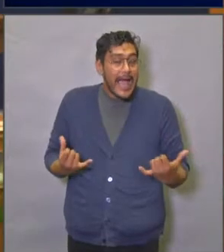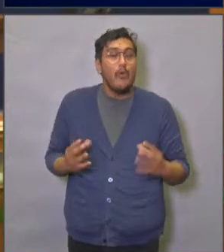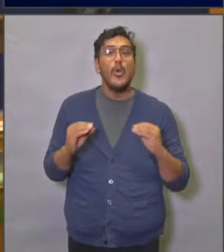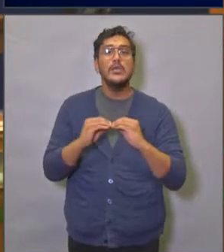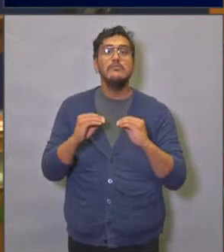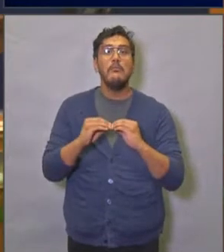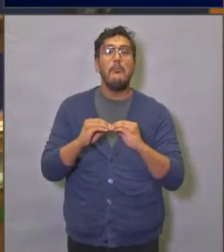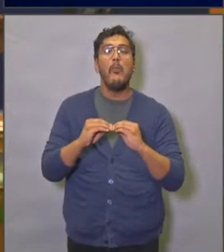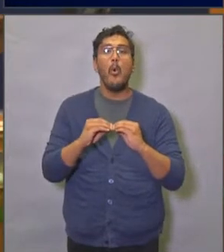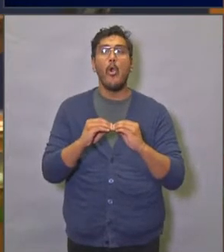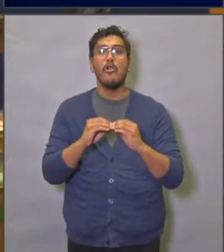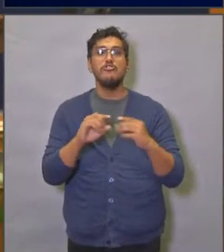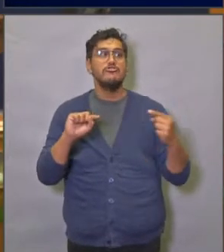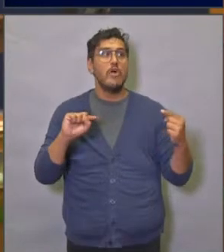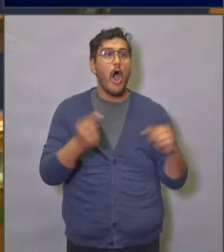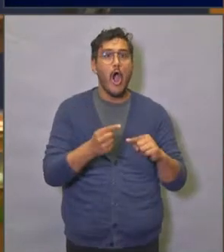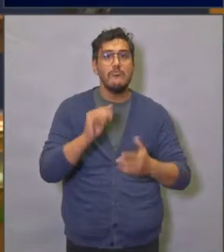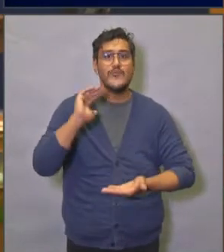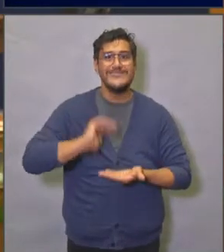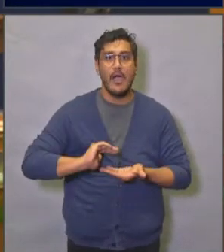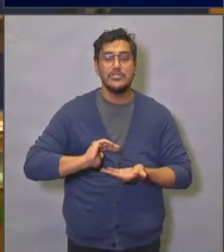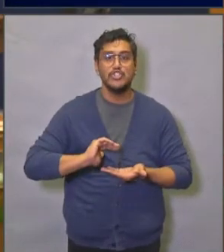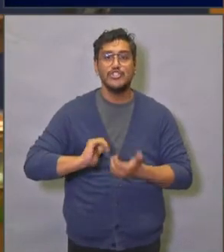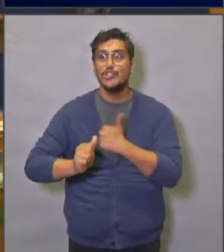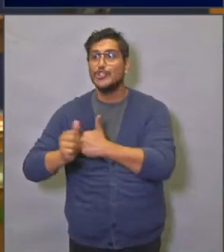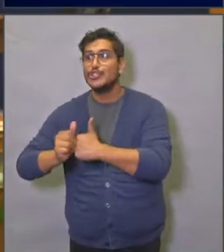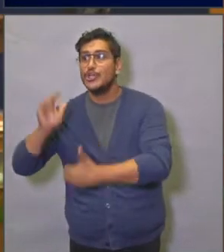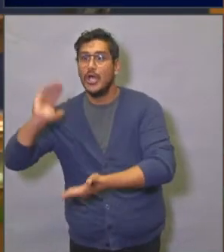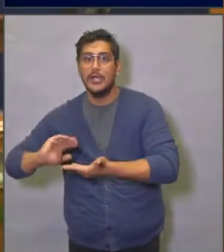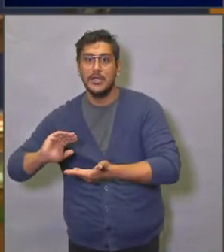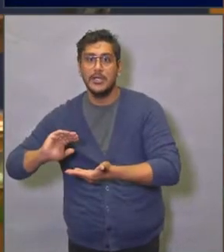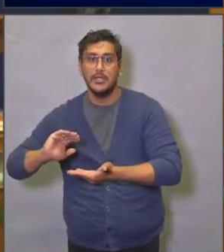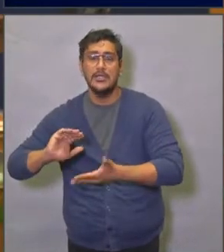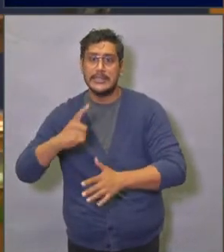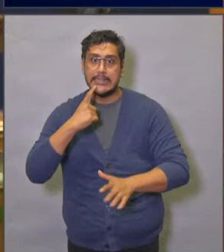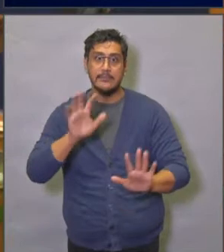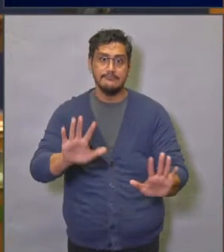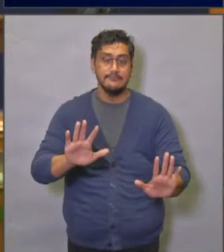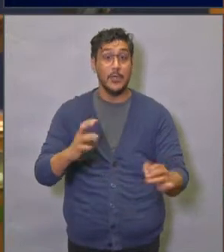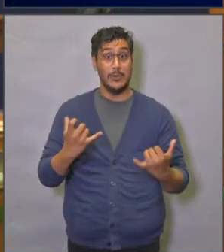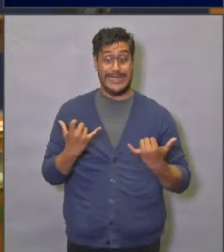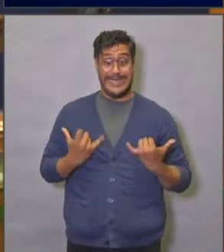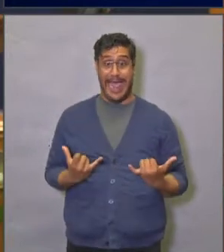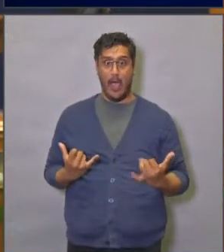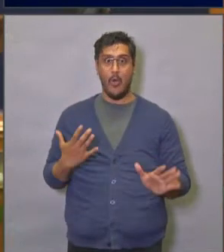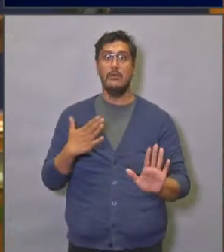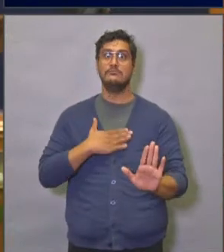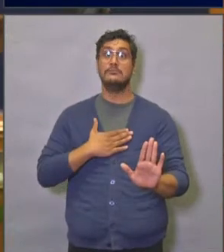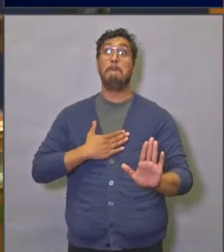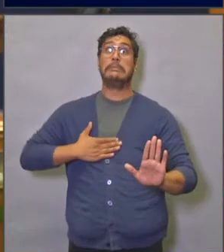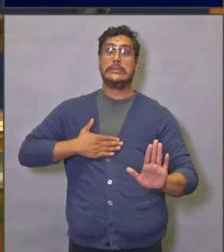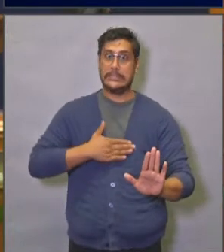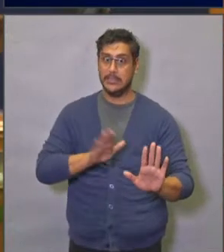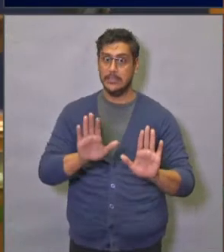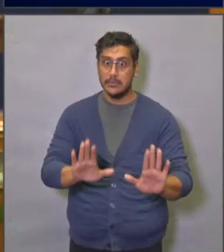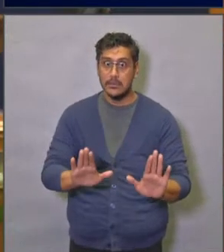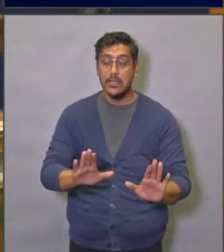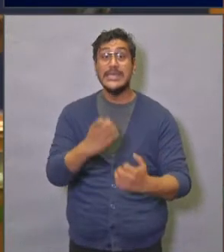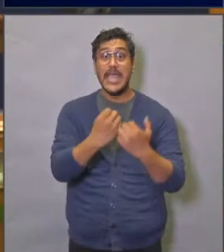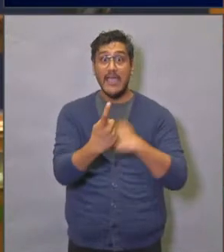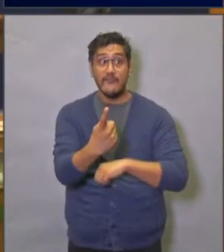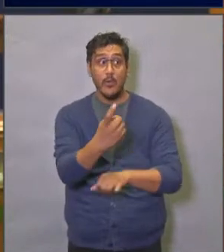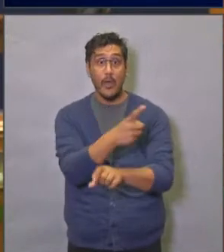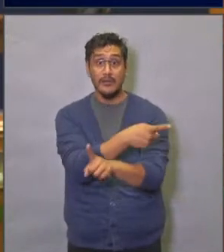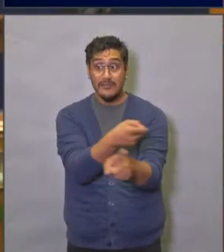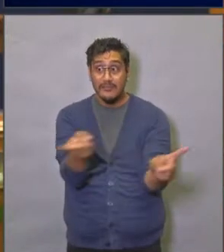harm reduction. Like, please, there are some things that we all have to do now, or we all really need to